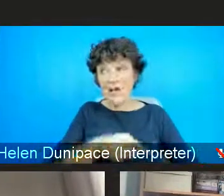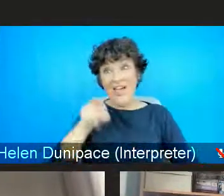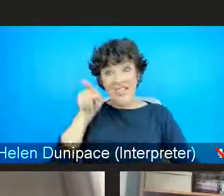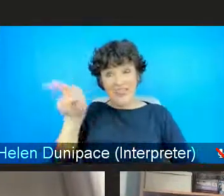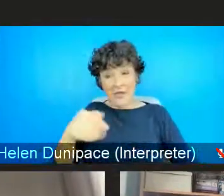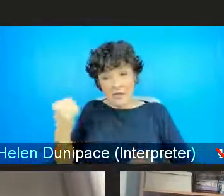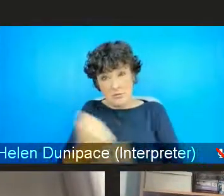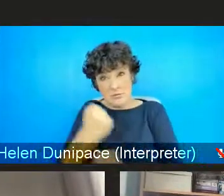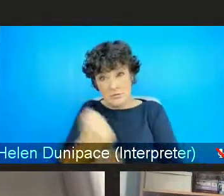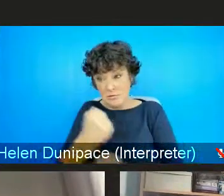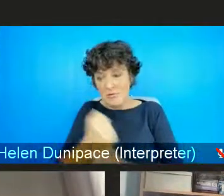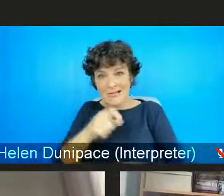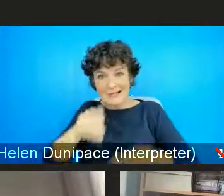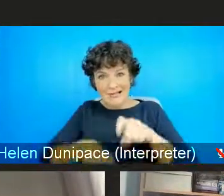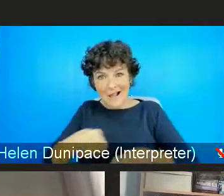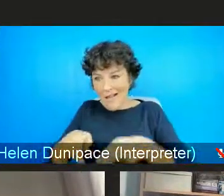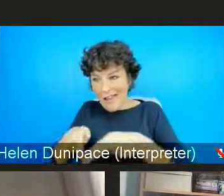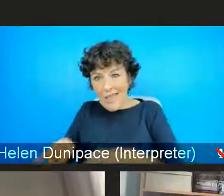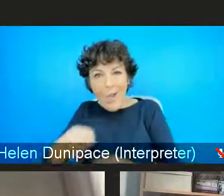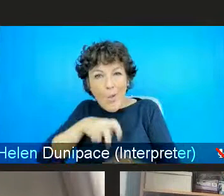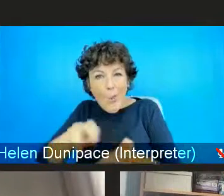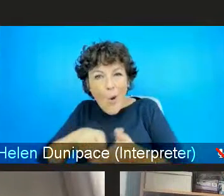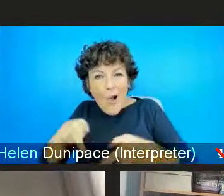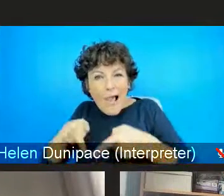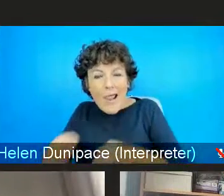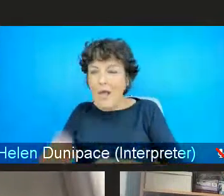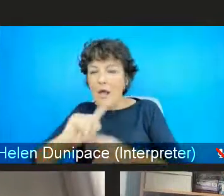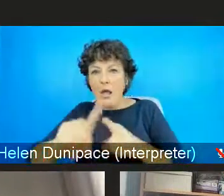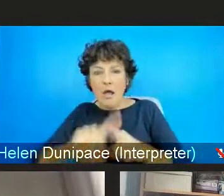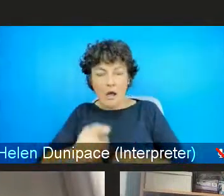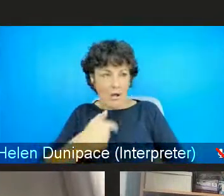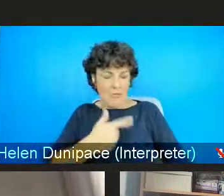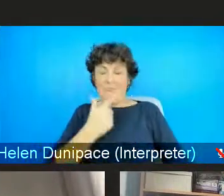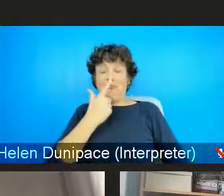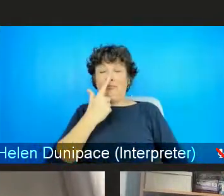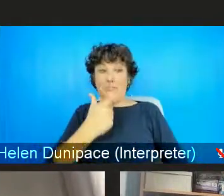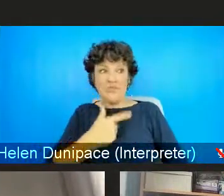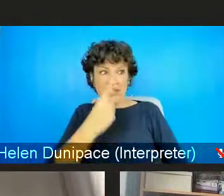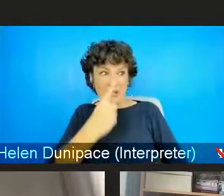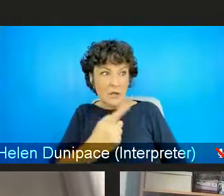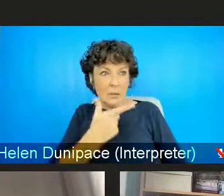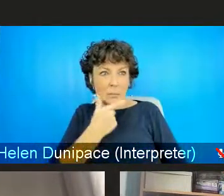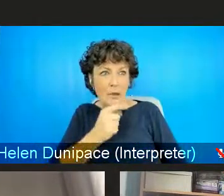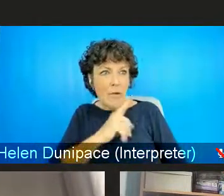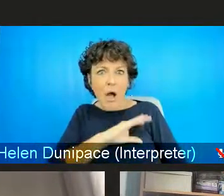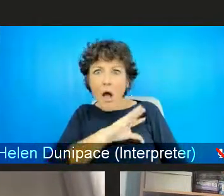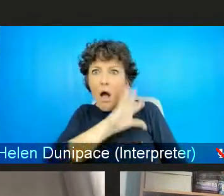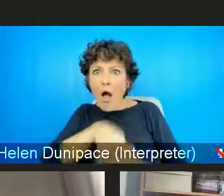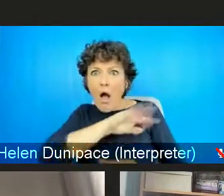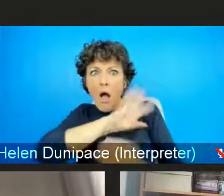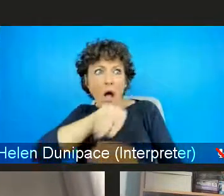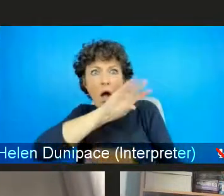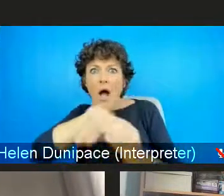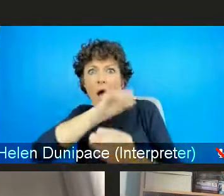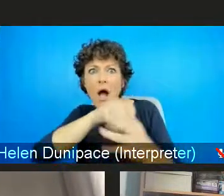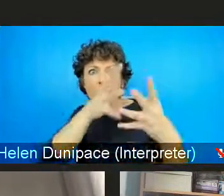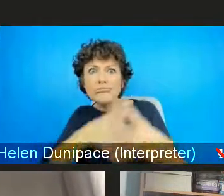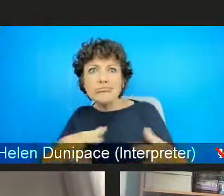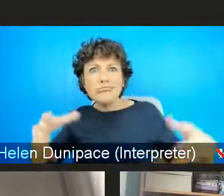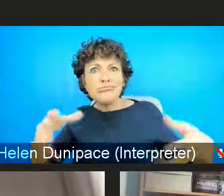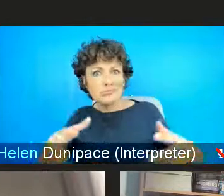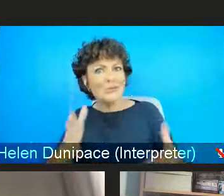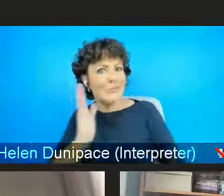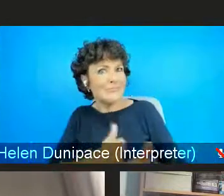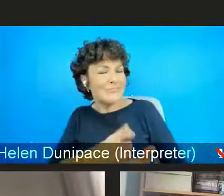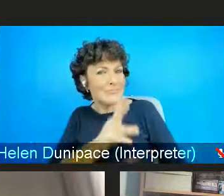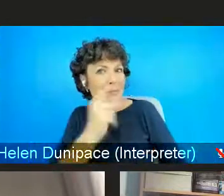uptake in terms of people who are walking and cycling. So I suppose having that investment will be absolutely key. And then the other thing that I think Dr.